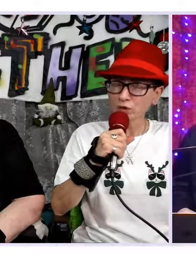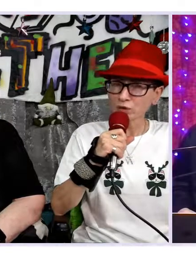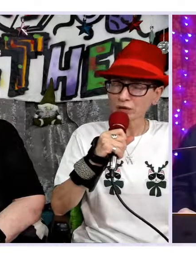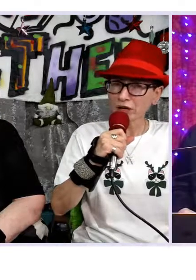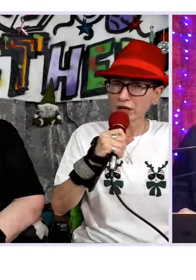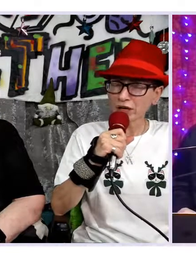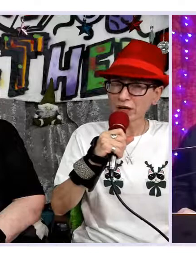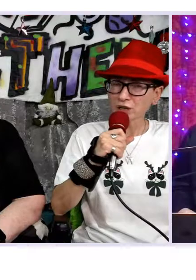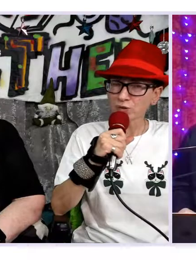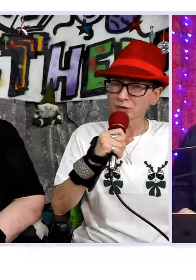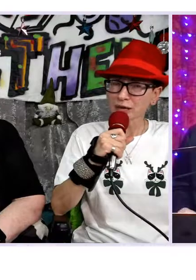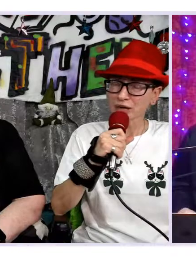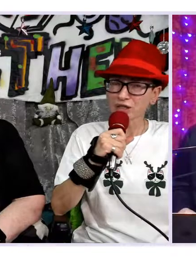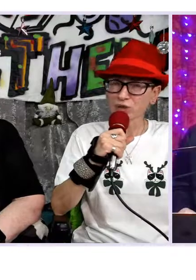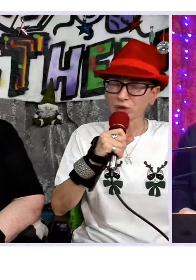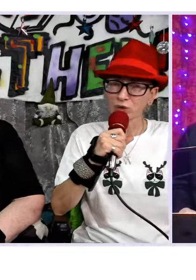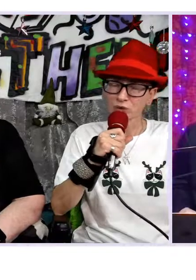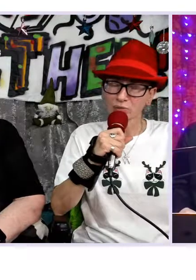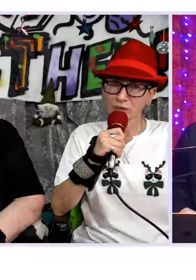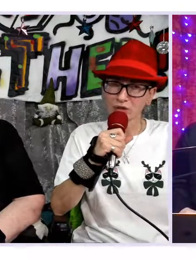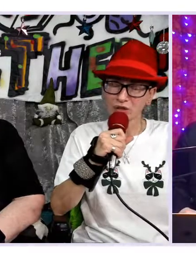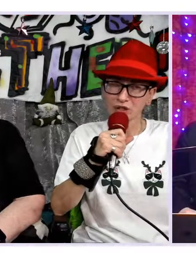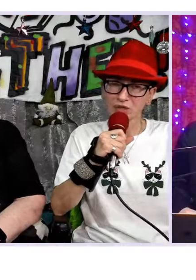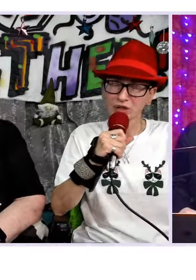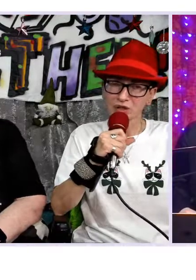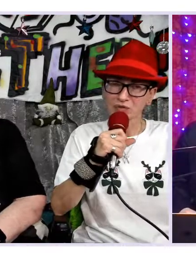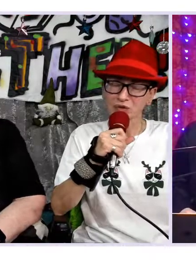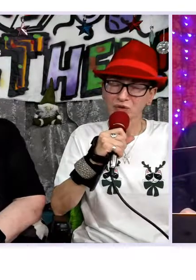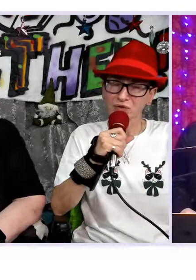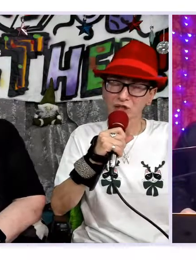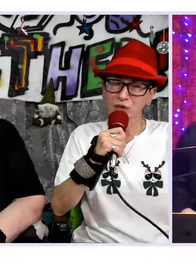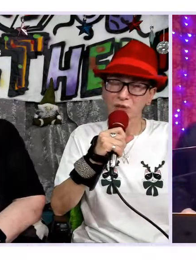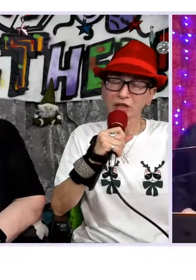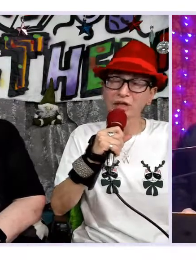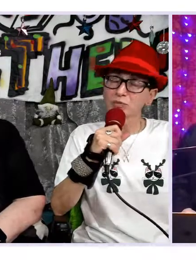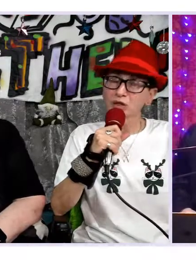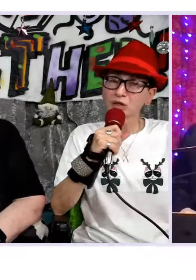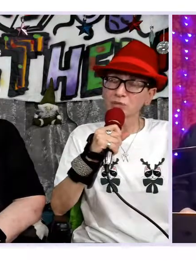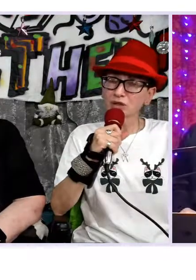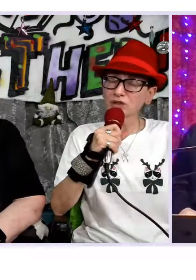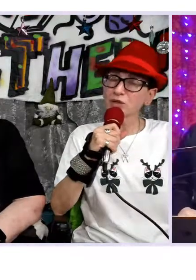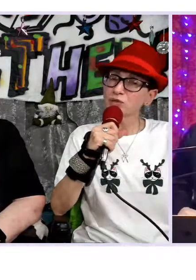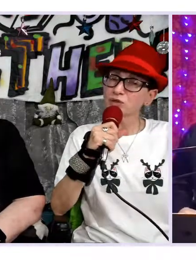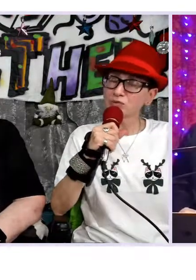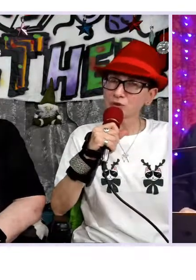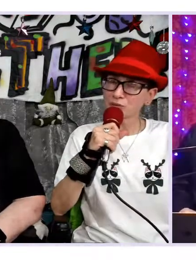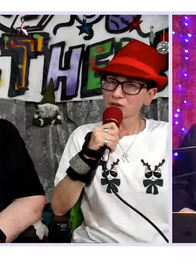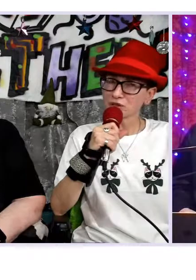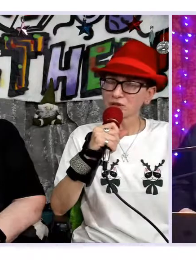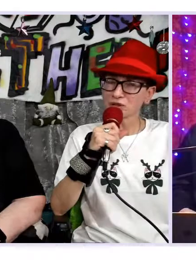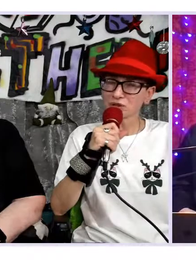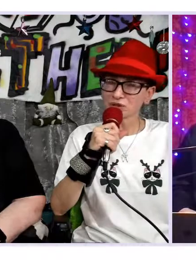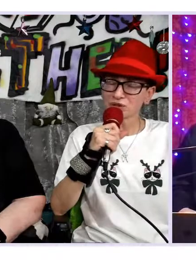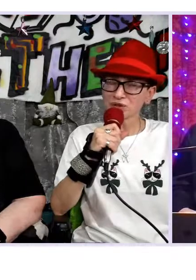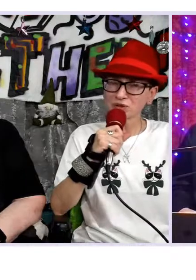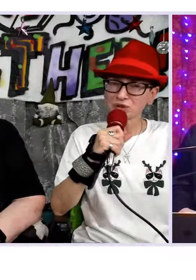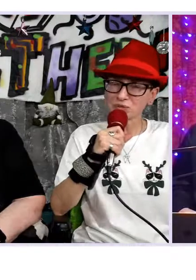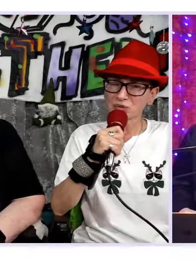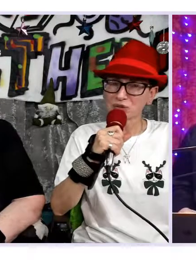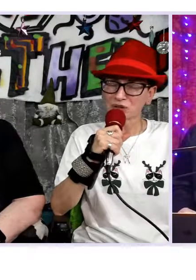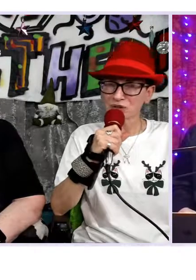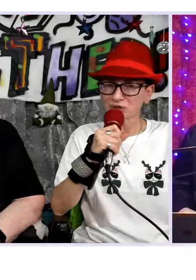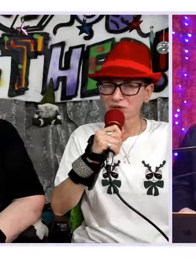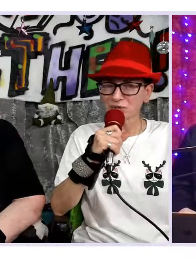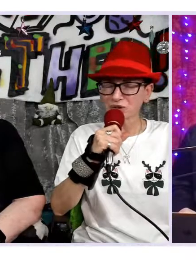last week on air, and we'll be back on Monday, the 11th of January. But in the meantime, some proper introductions and